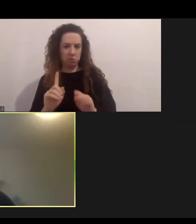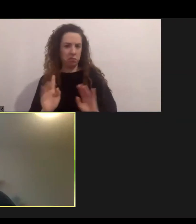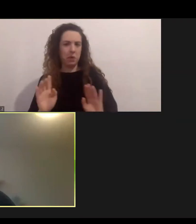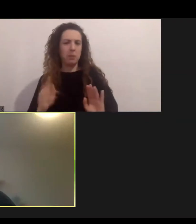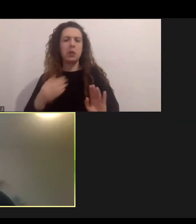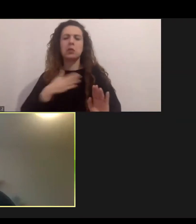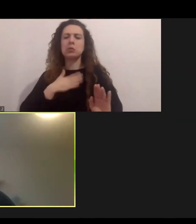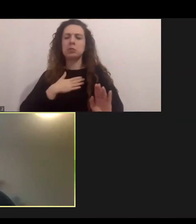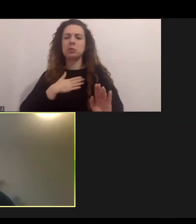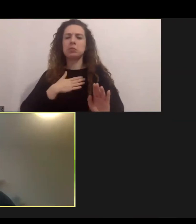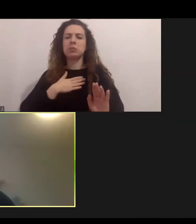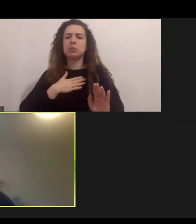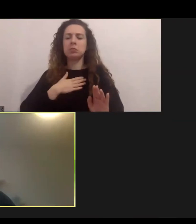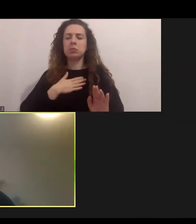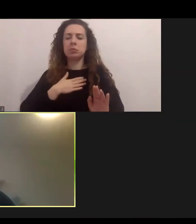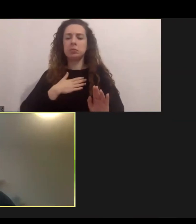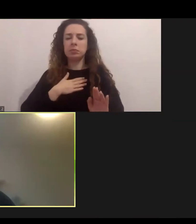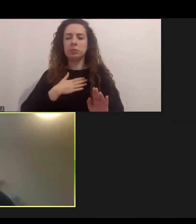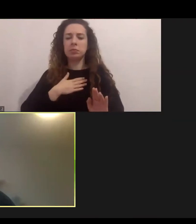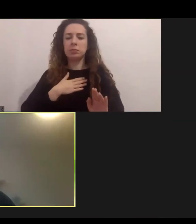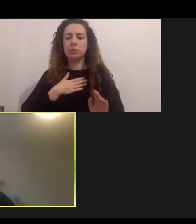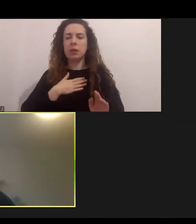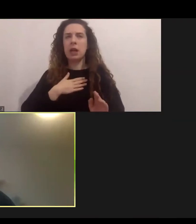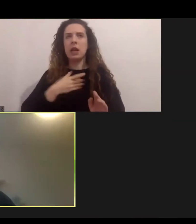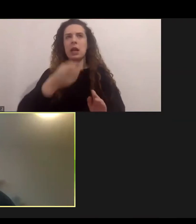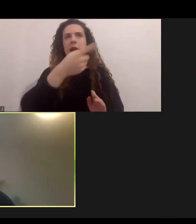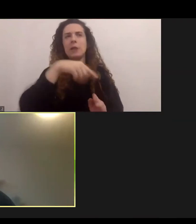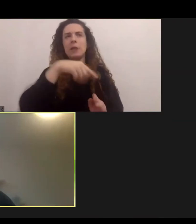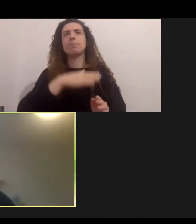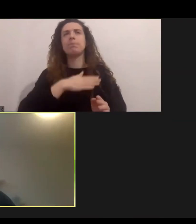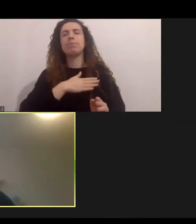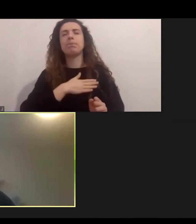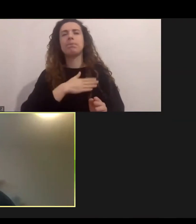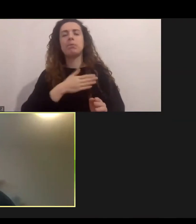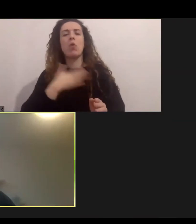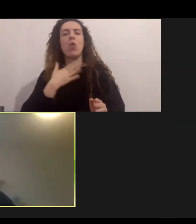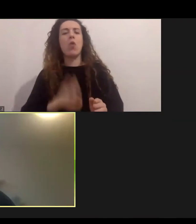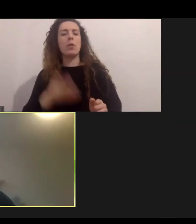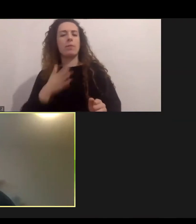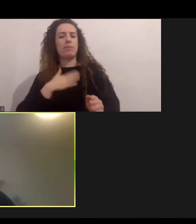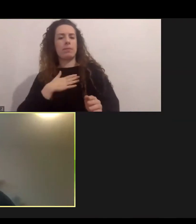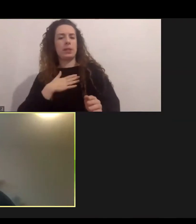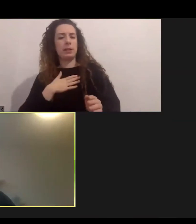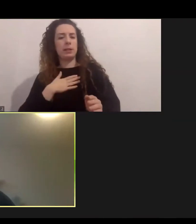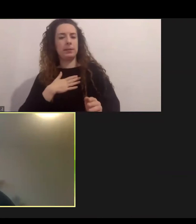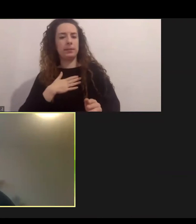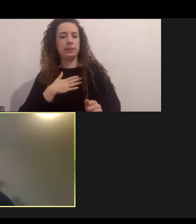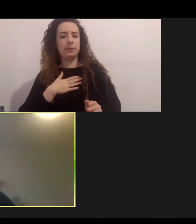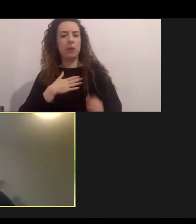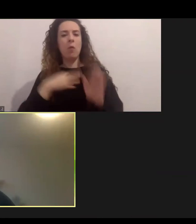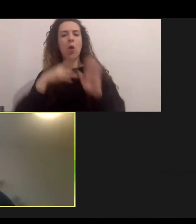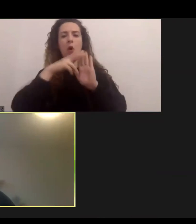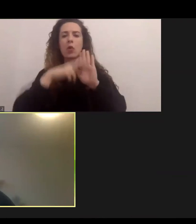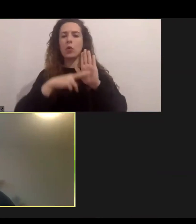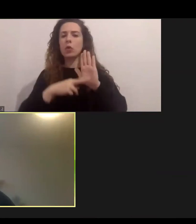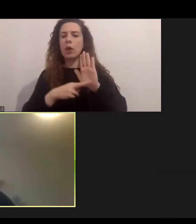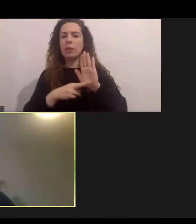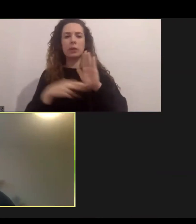I receive as much support as it is possible, and I am